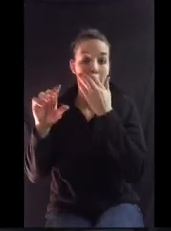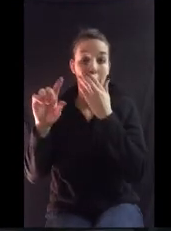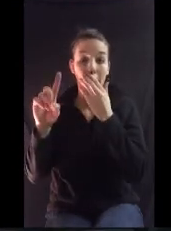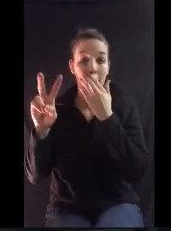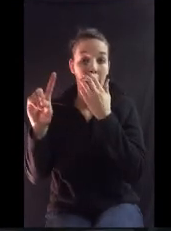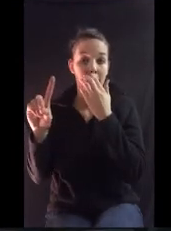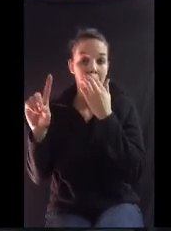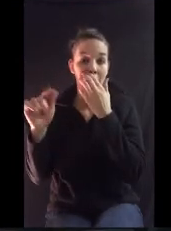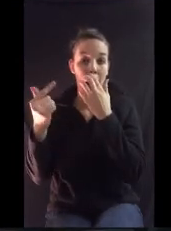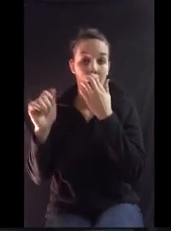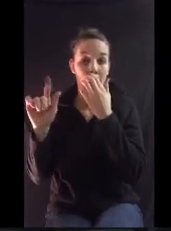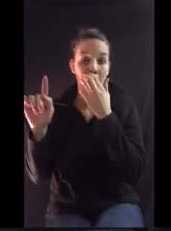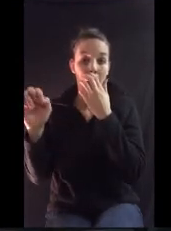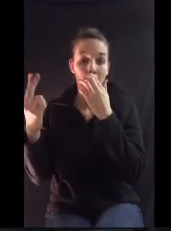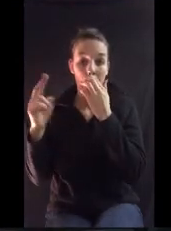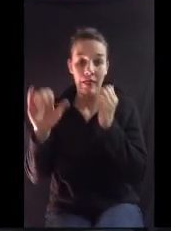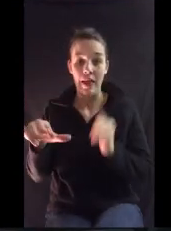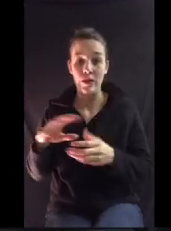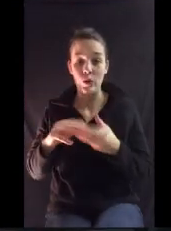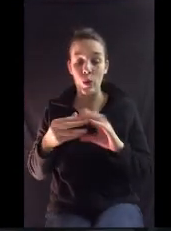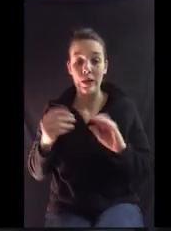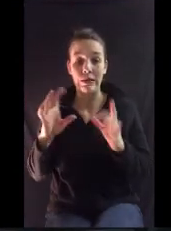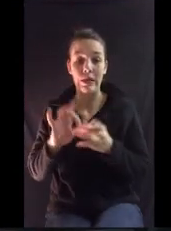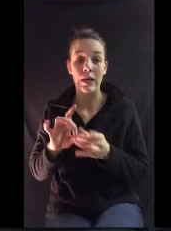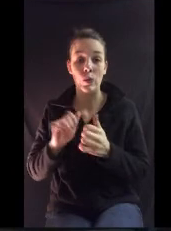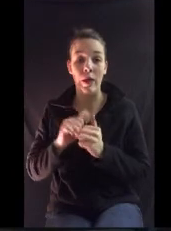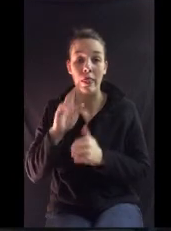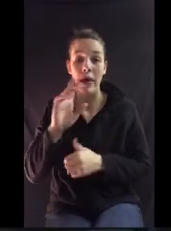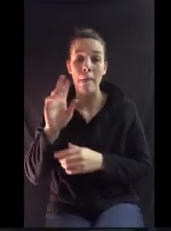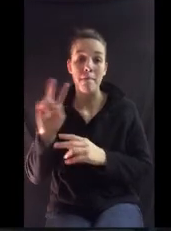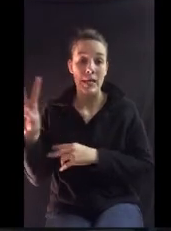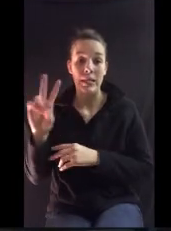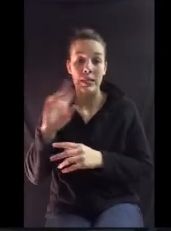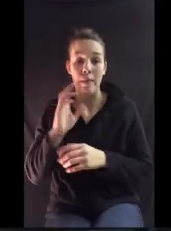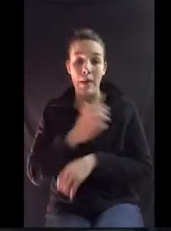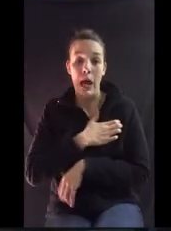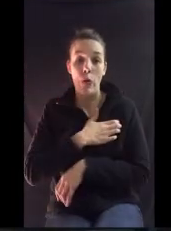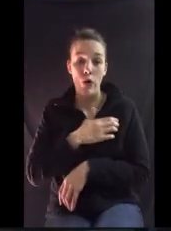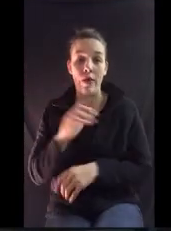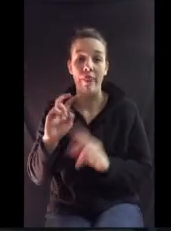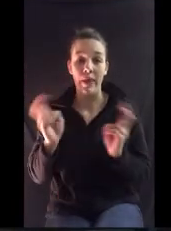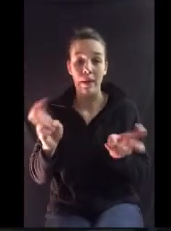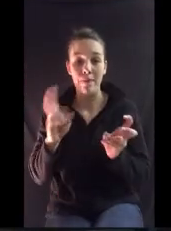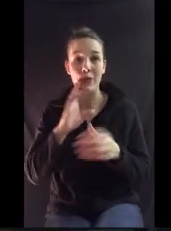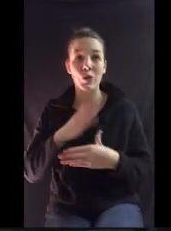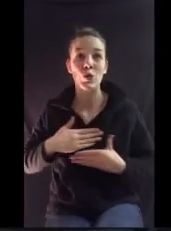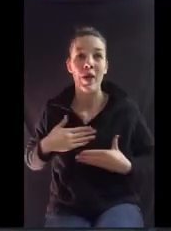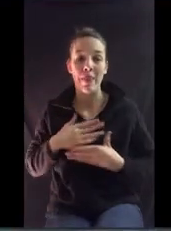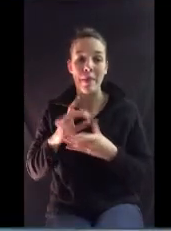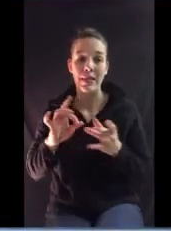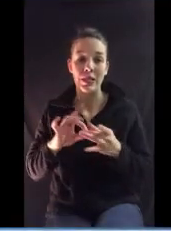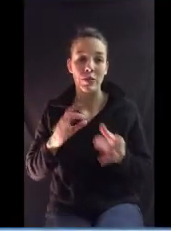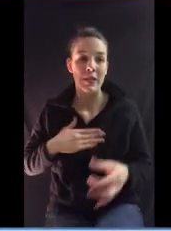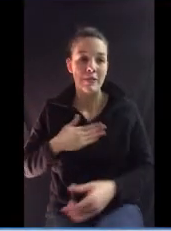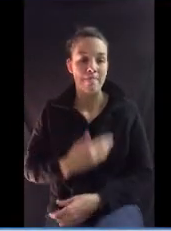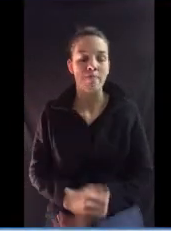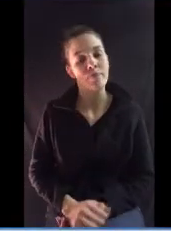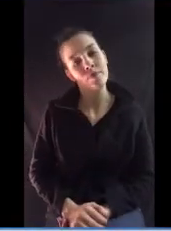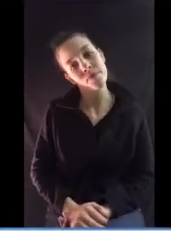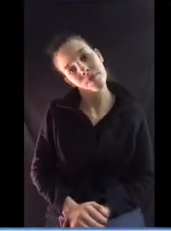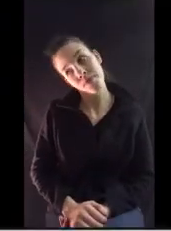we're learning about David and Goliath and the story of that and how that connects with our peace powers theme. So hope you enjoy the message.